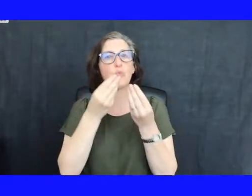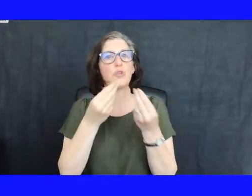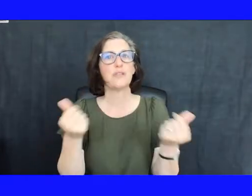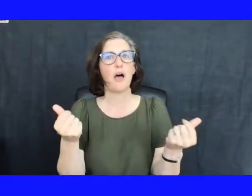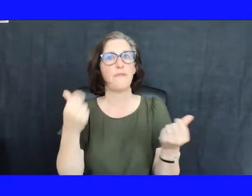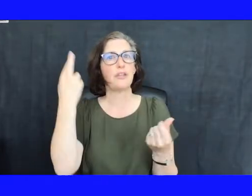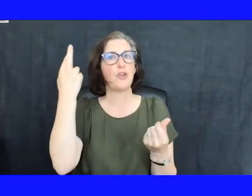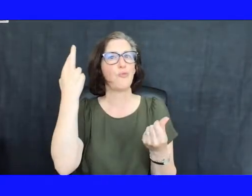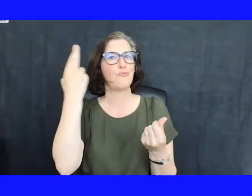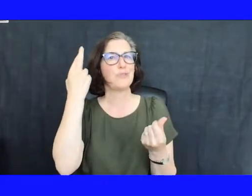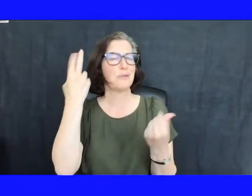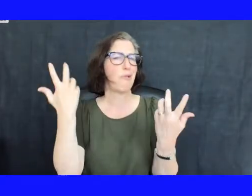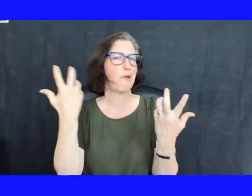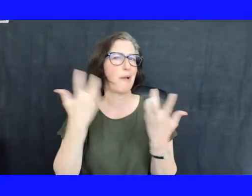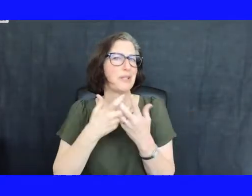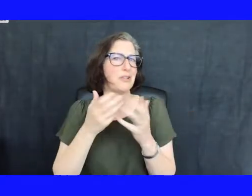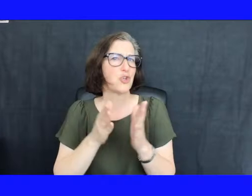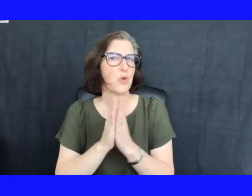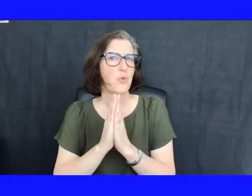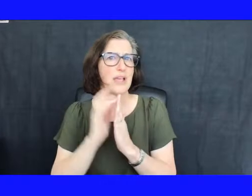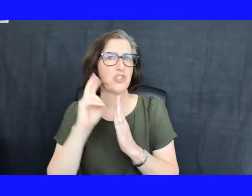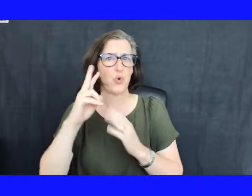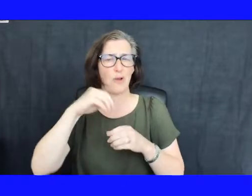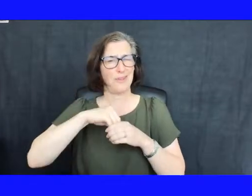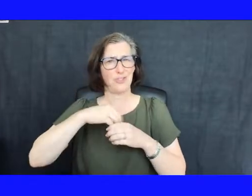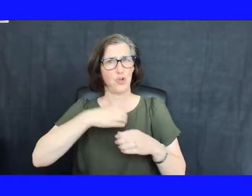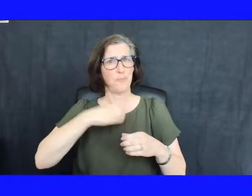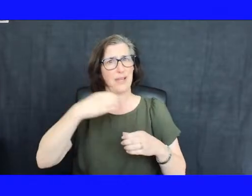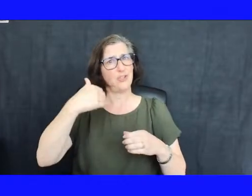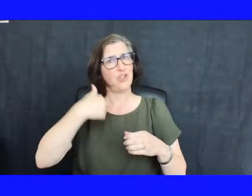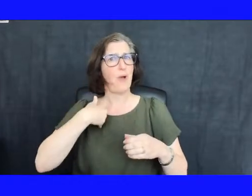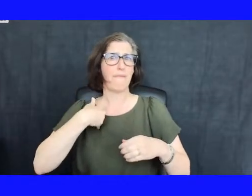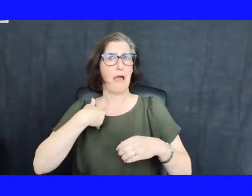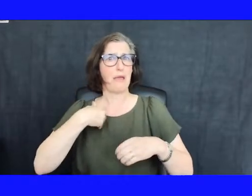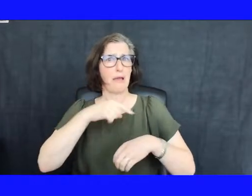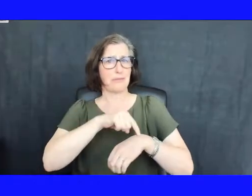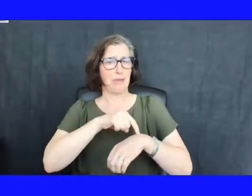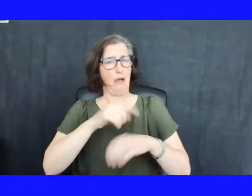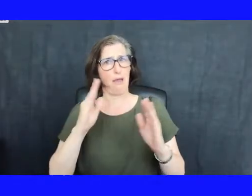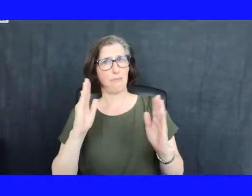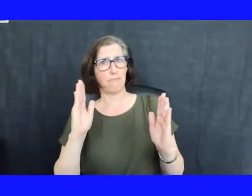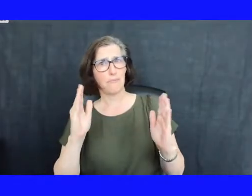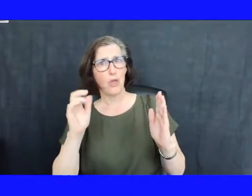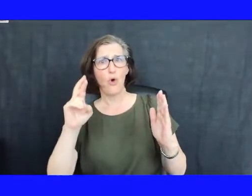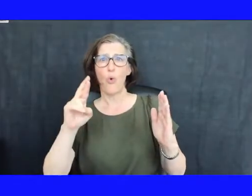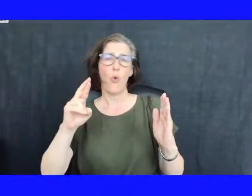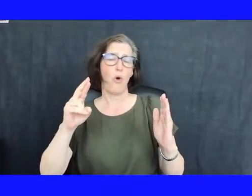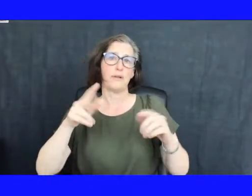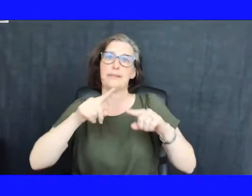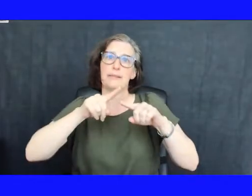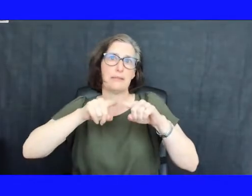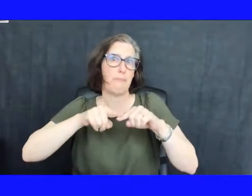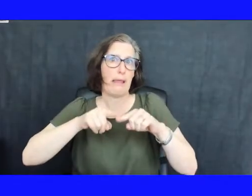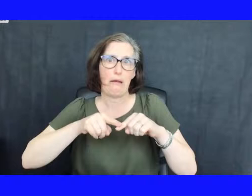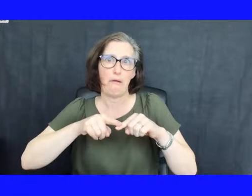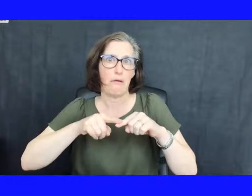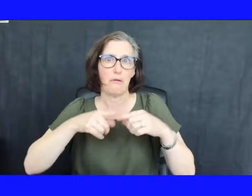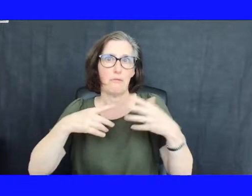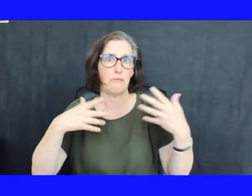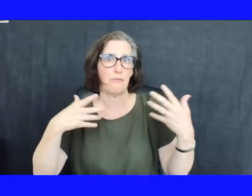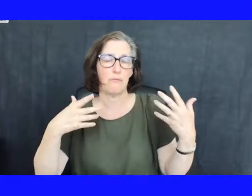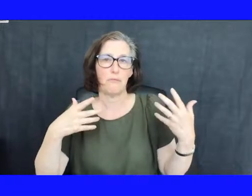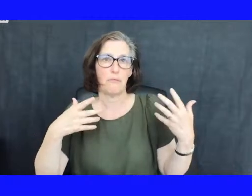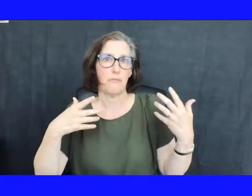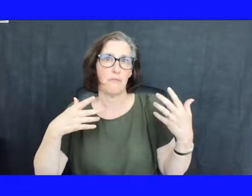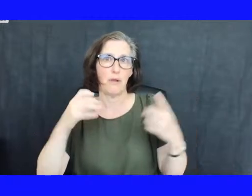closure the information was not actually logged in. So the pending doesn't necessarily mean that it wasn't addressed. It means it